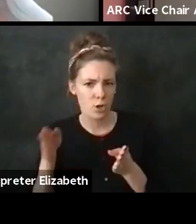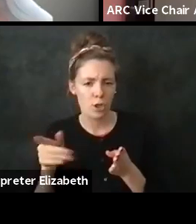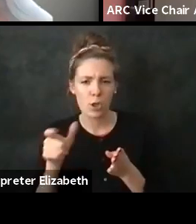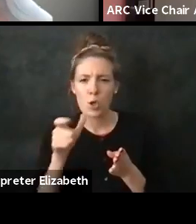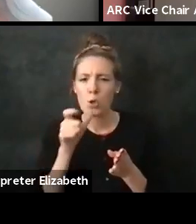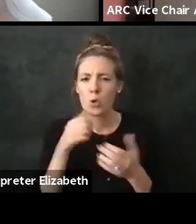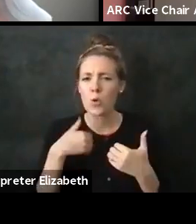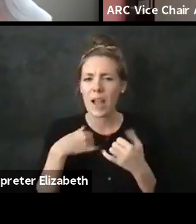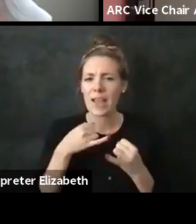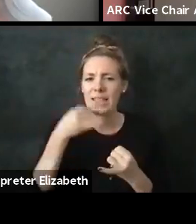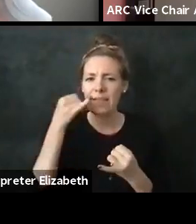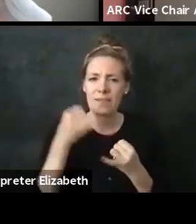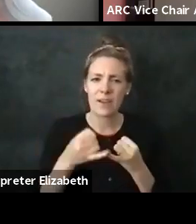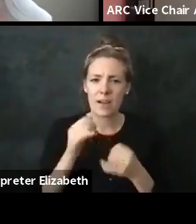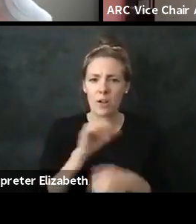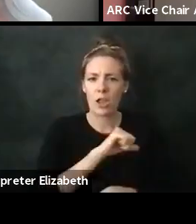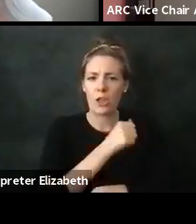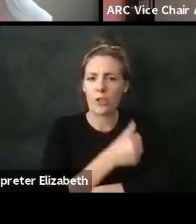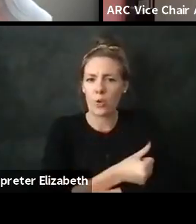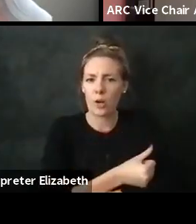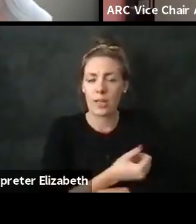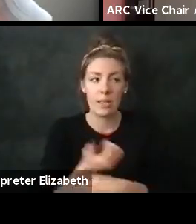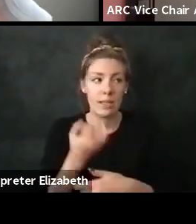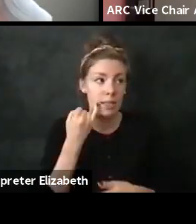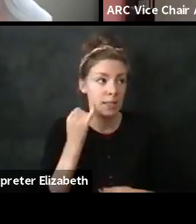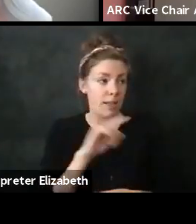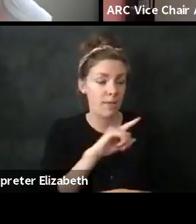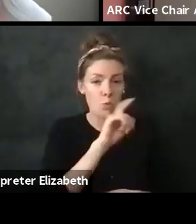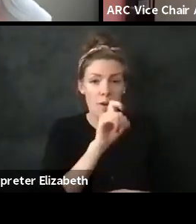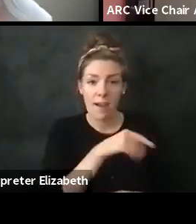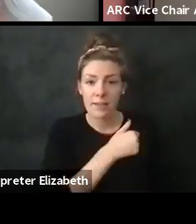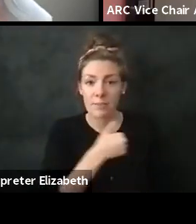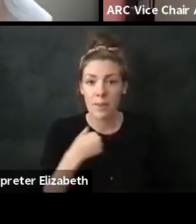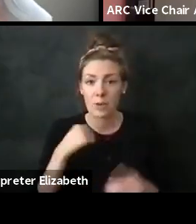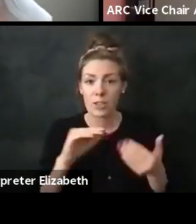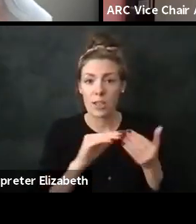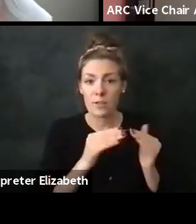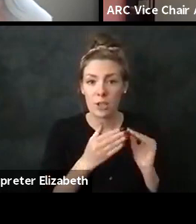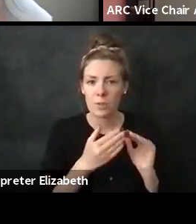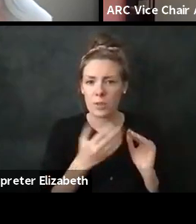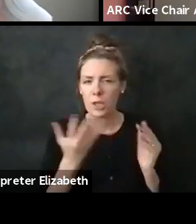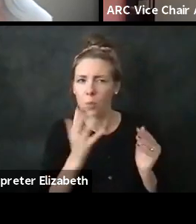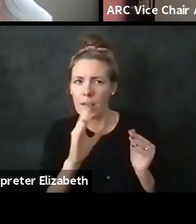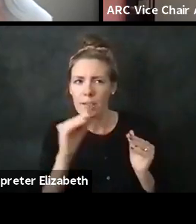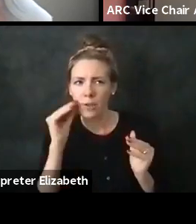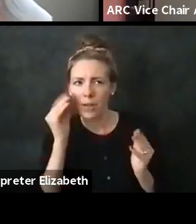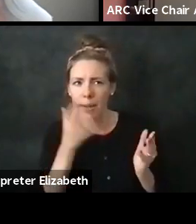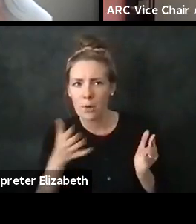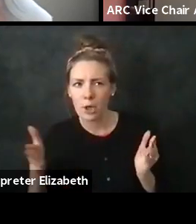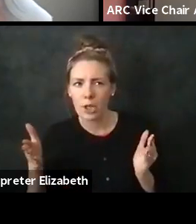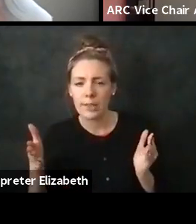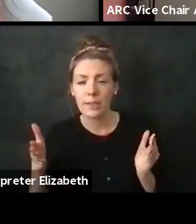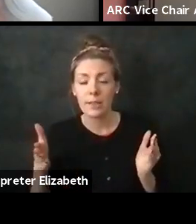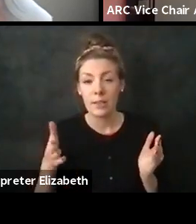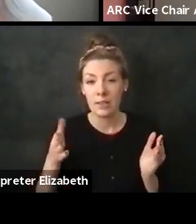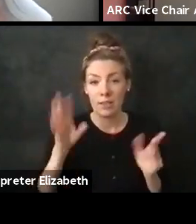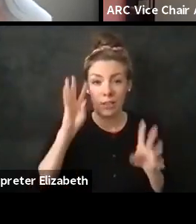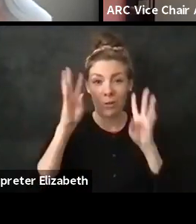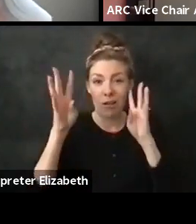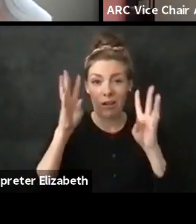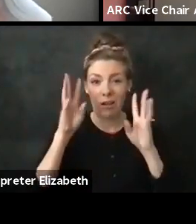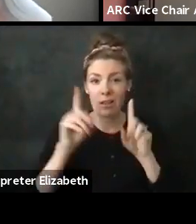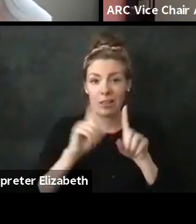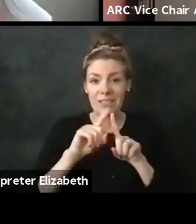and you ask members of the community what their neighborhood looks like or what their geography is, you're going to come up with a lot of different